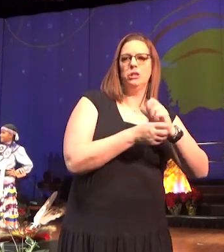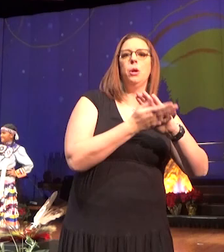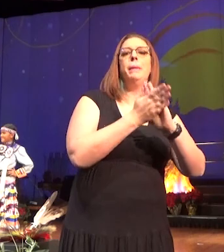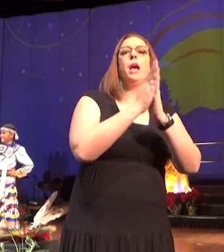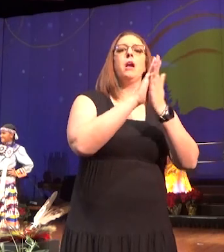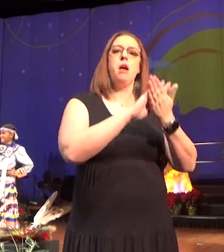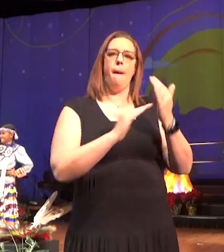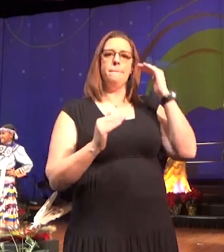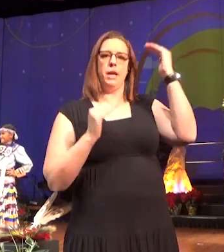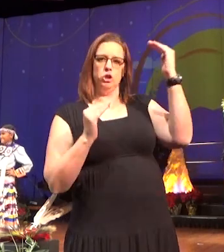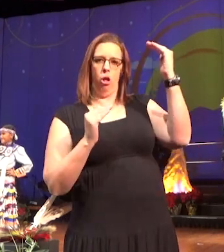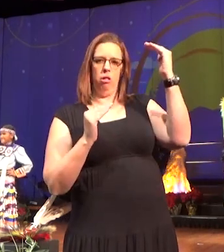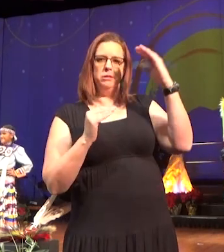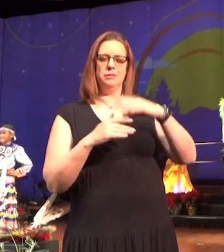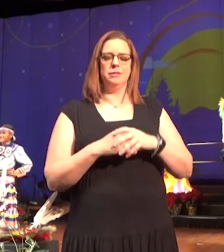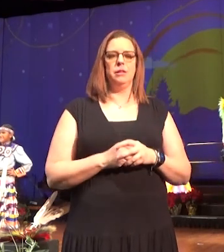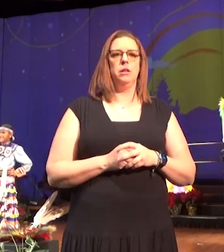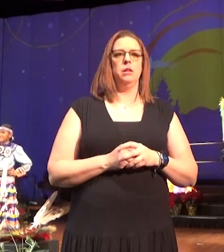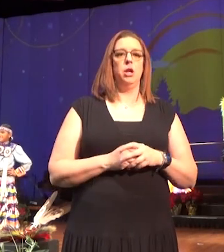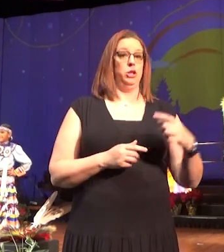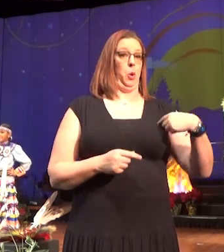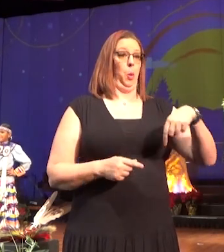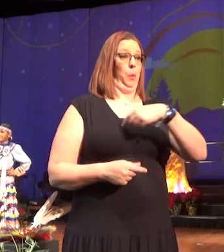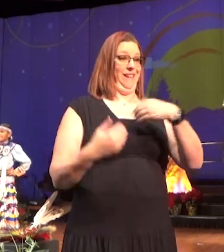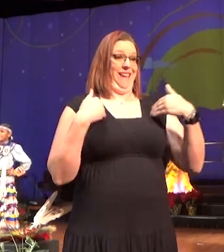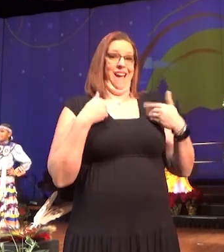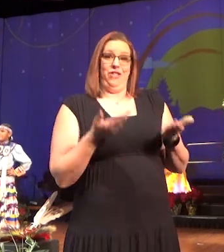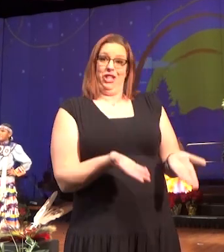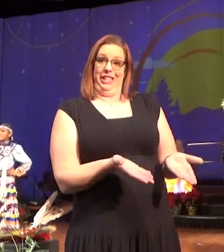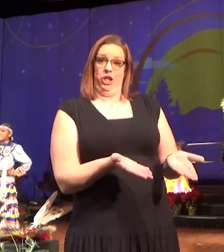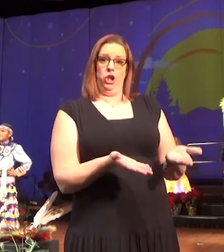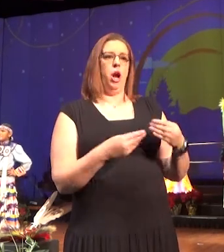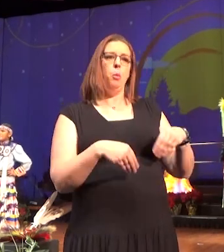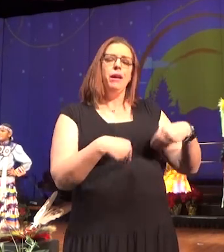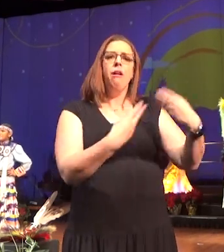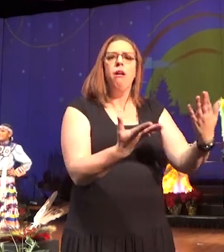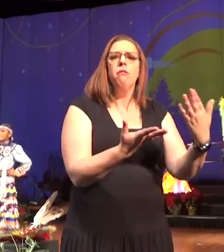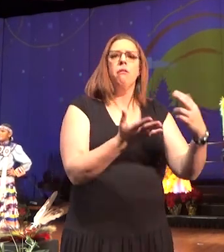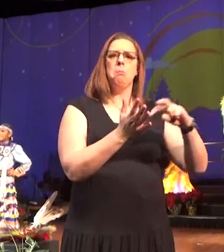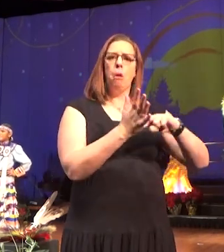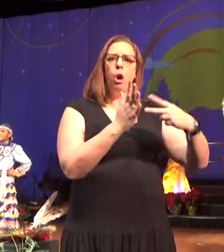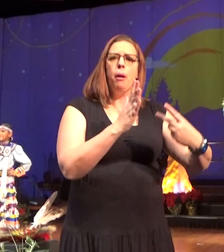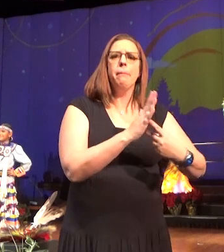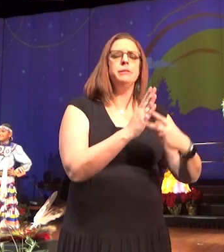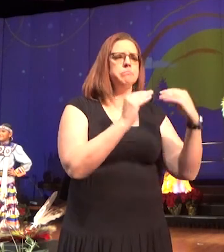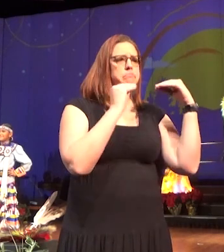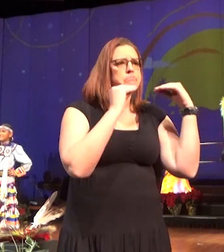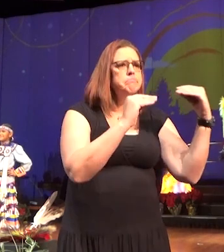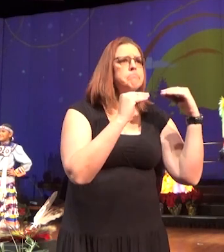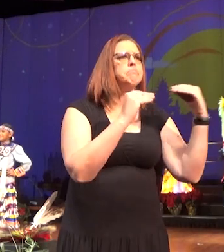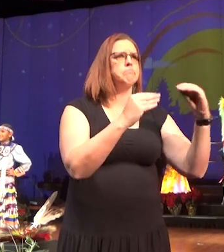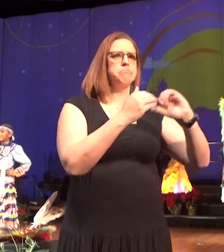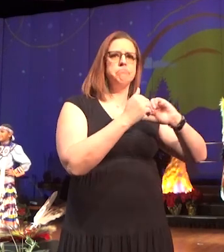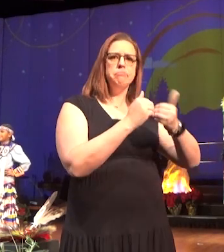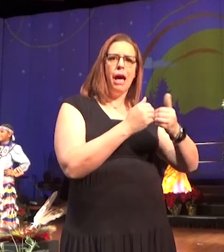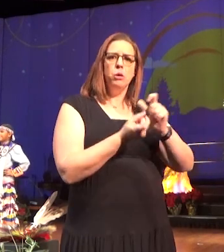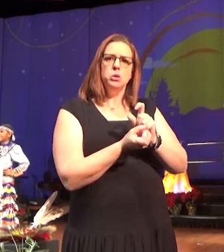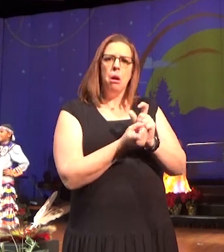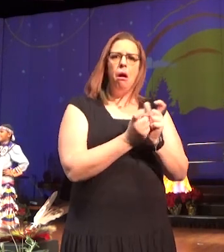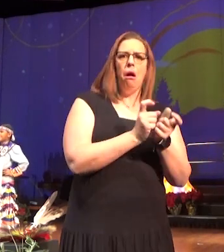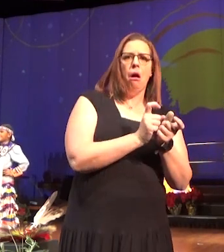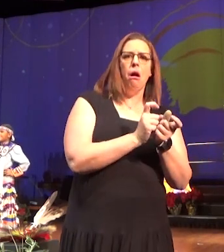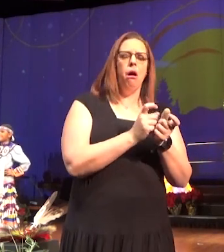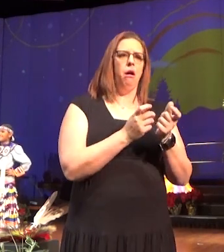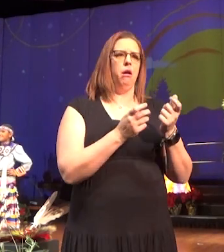adult years. But we guide her and we give her purpose and we help her and teach her how to be the use in